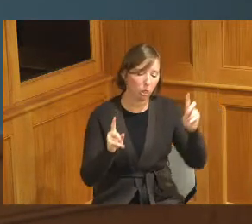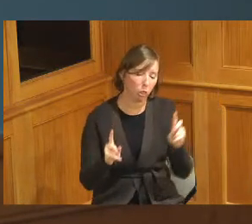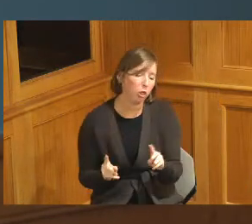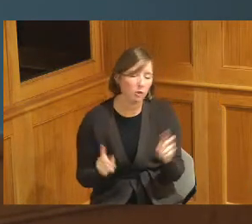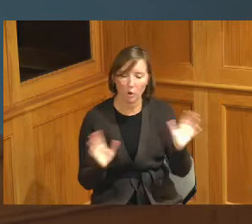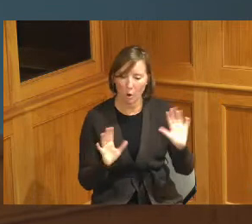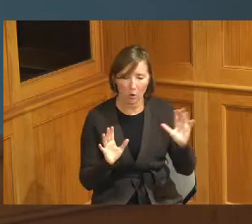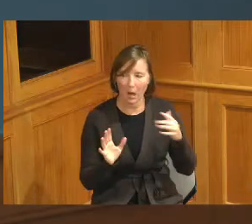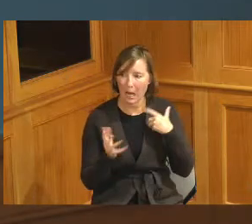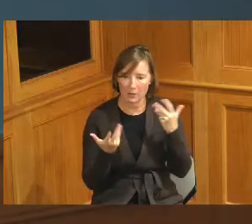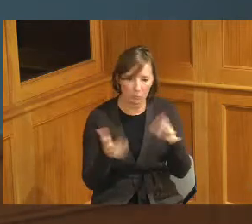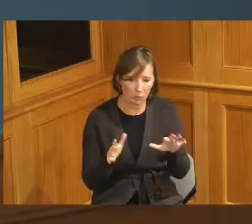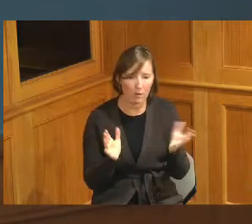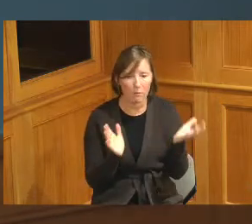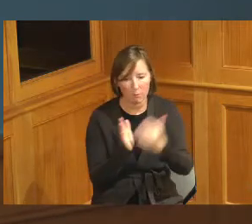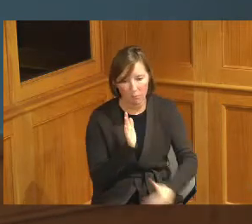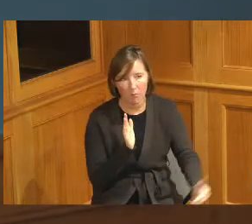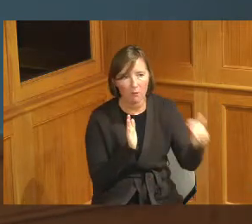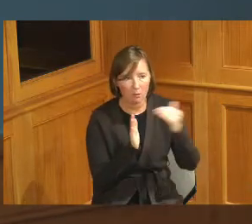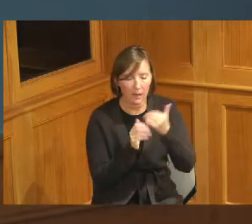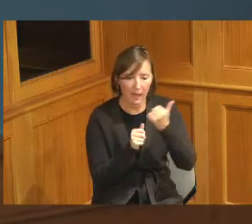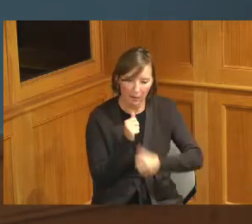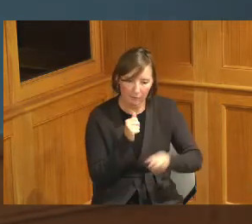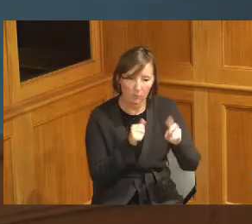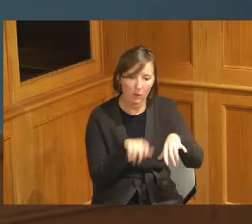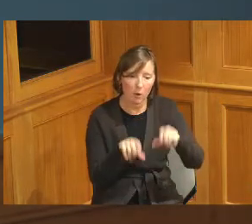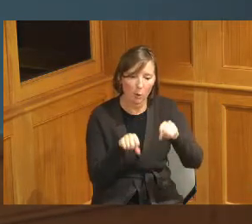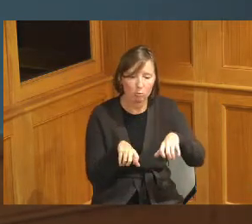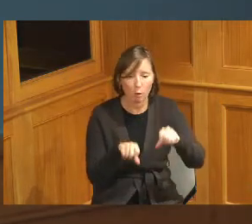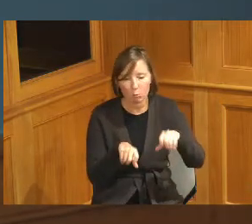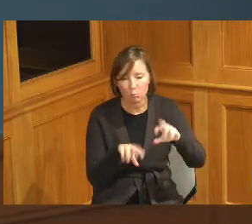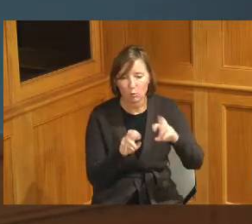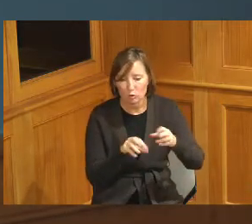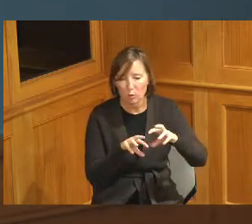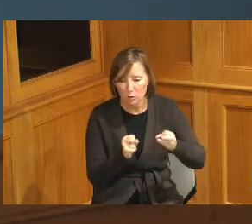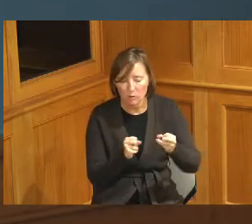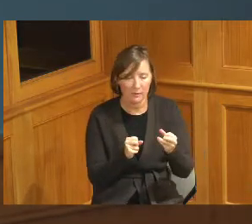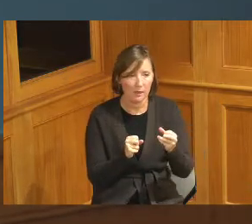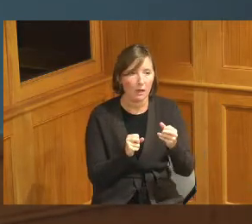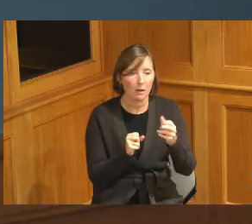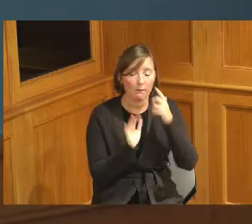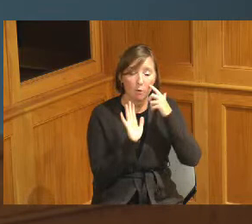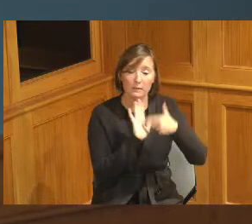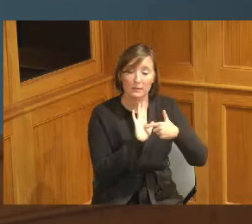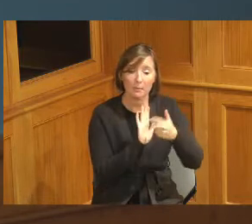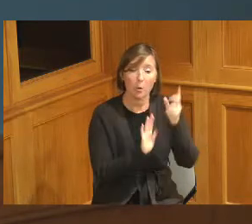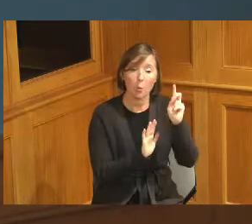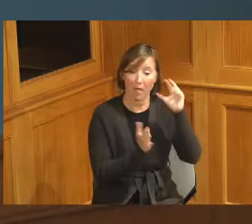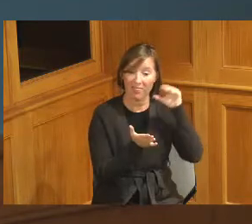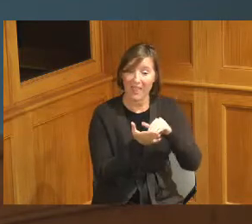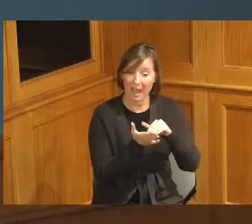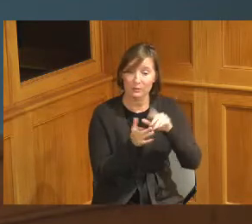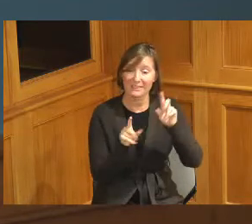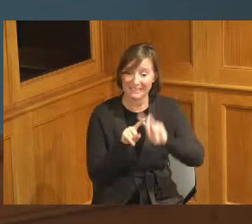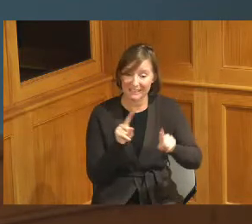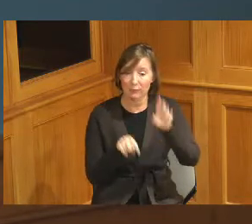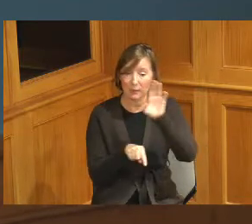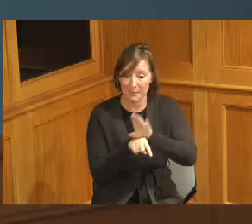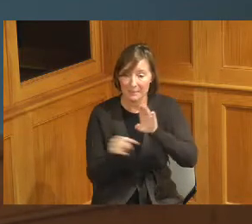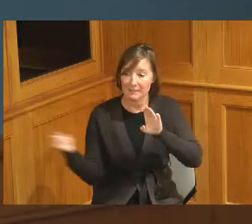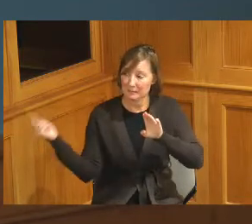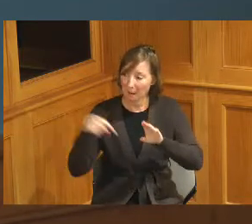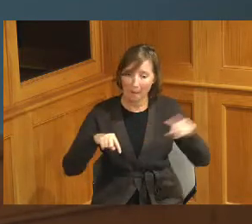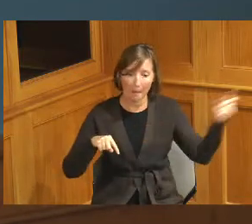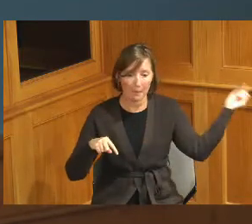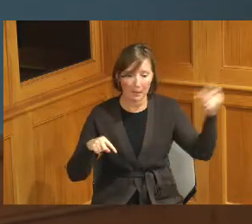some different, where everybody has a little workshop. We had 1,000 businesses show up and actually got help,